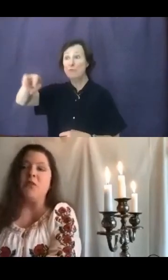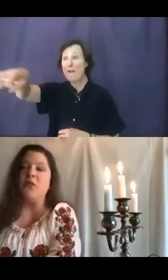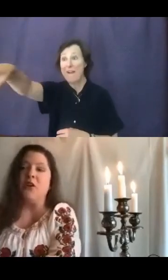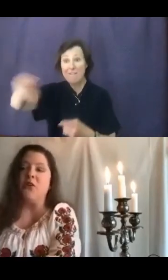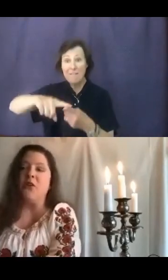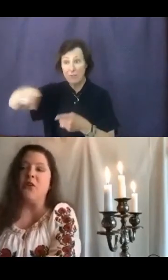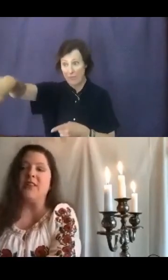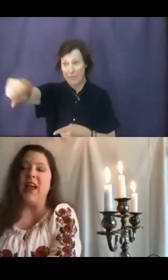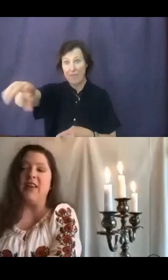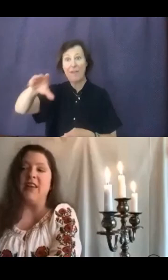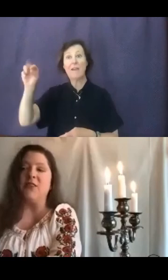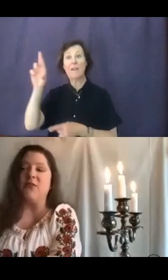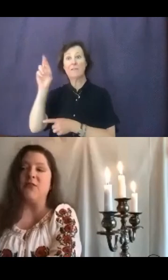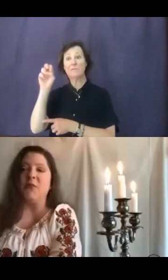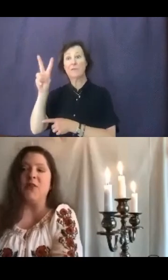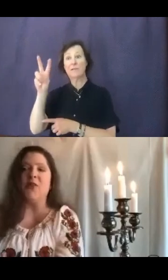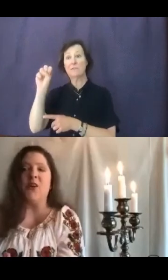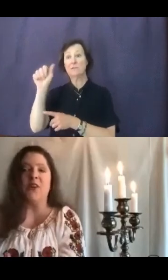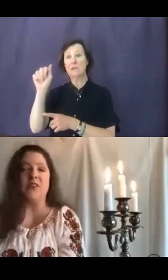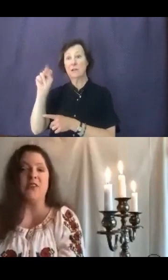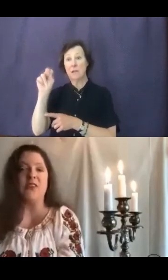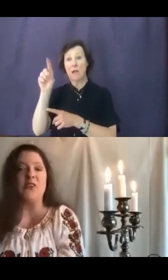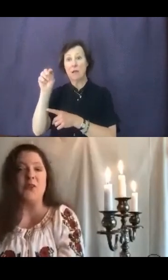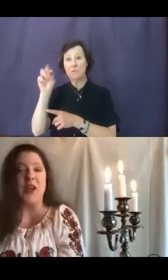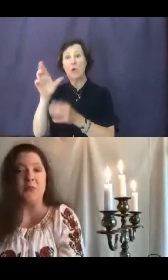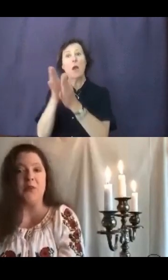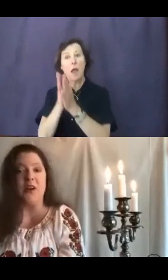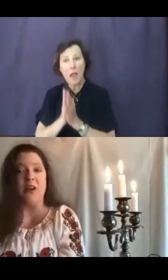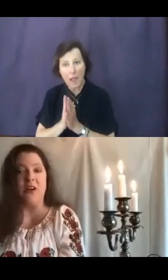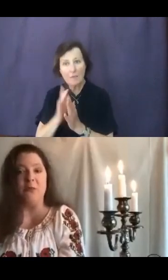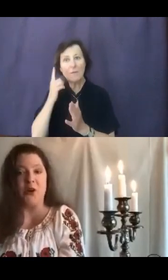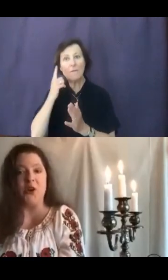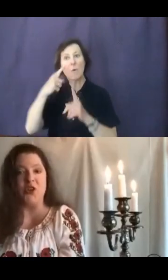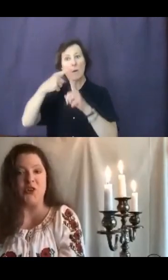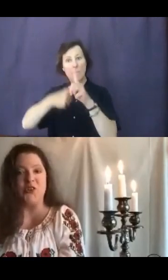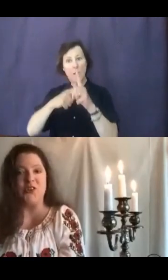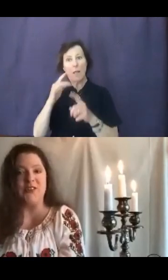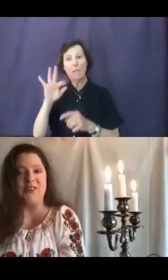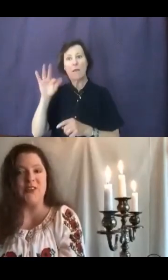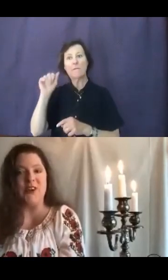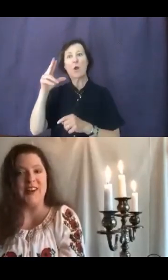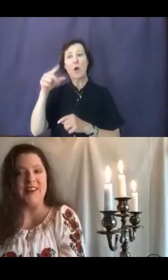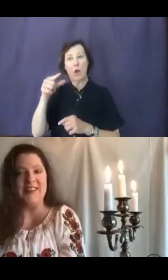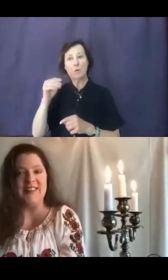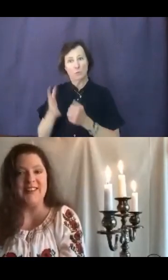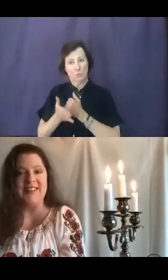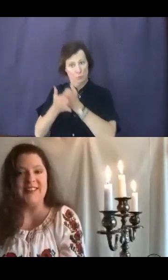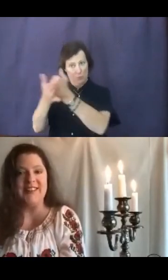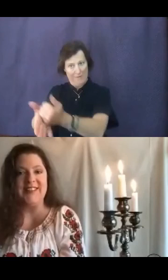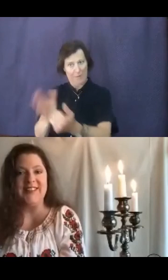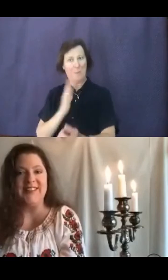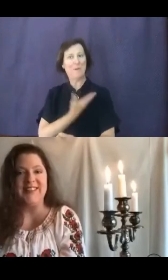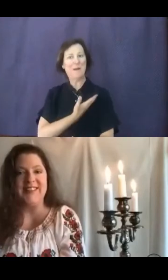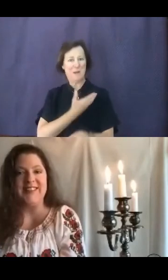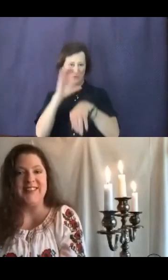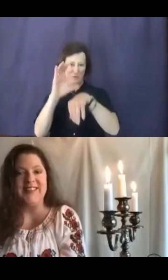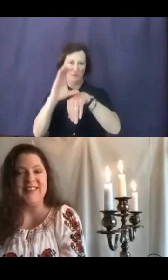Reverend Shondor is asking for the month of August to help our partner church. Gloria?